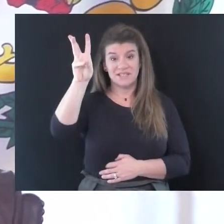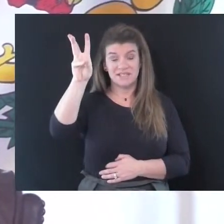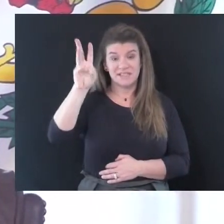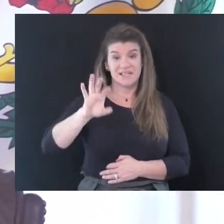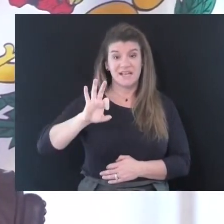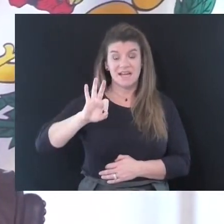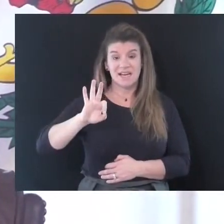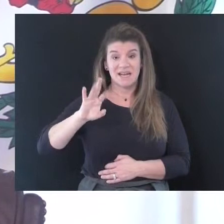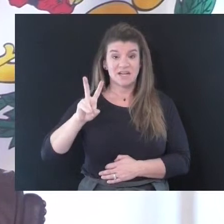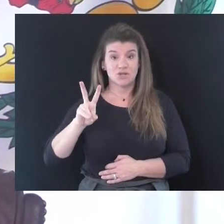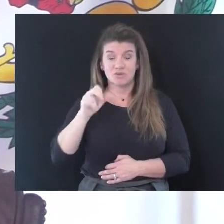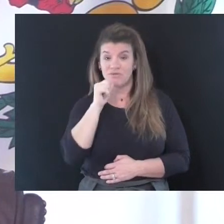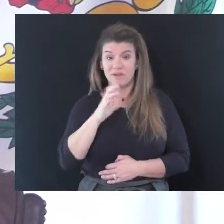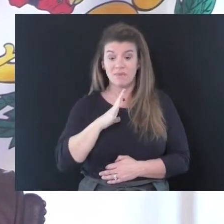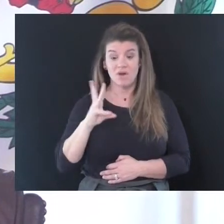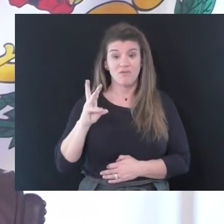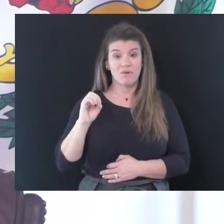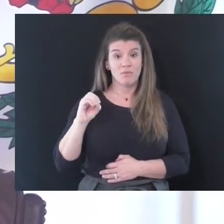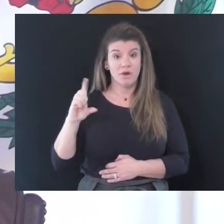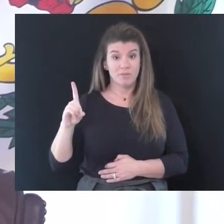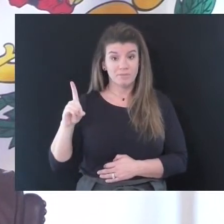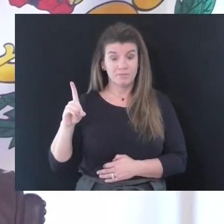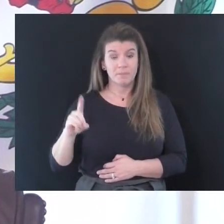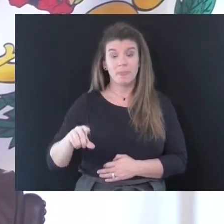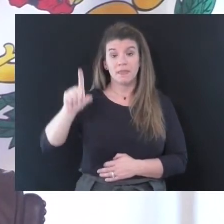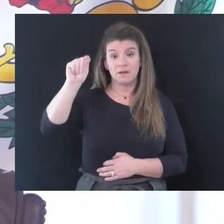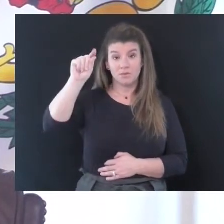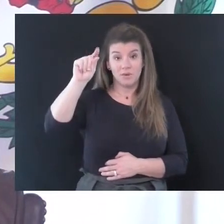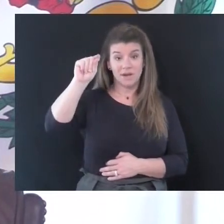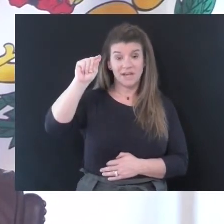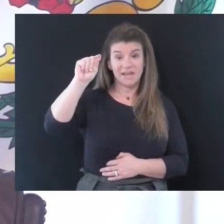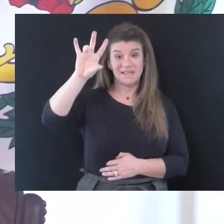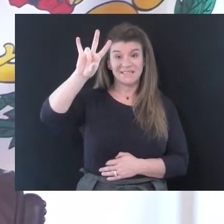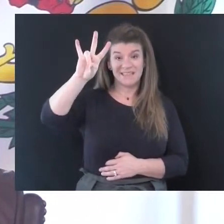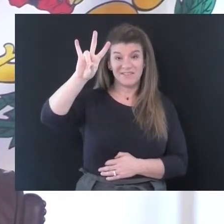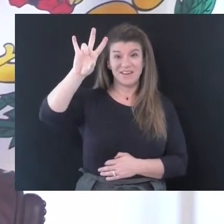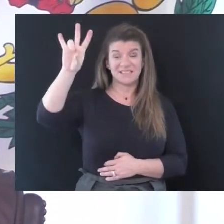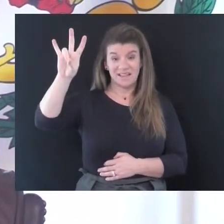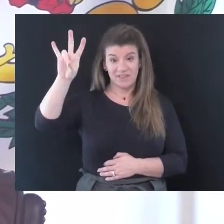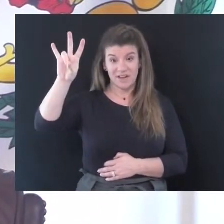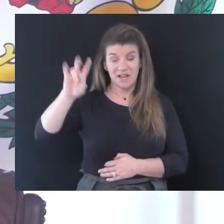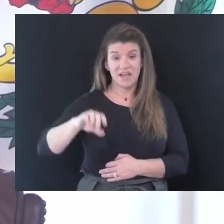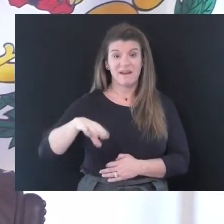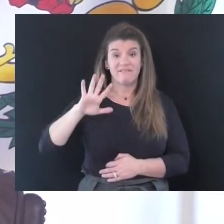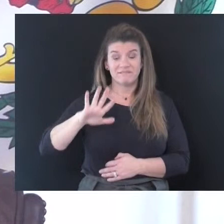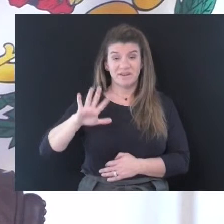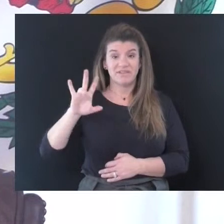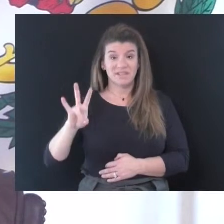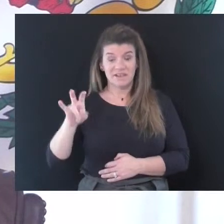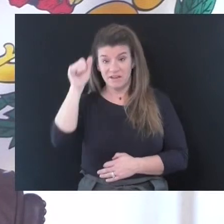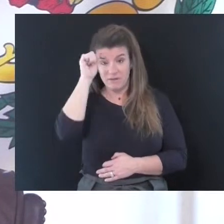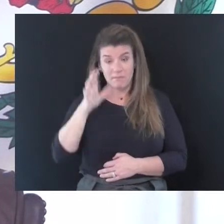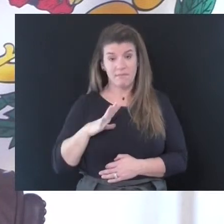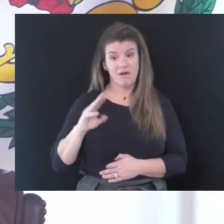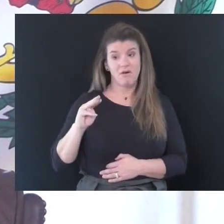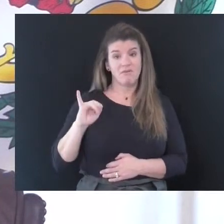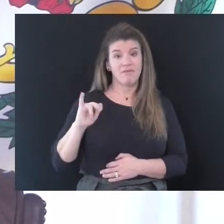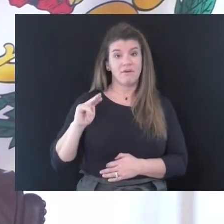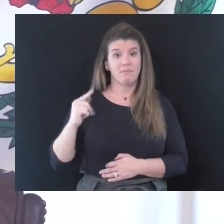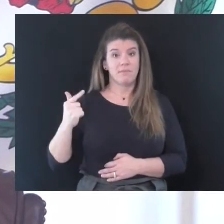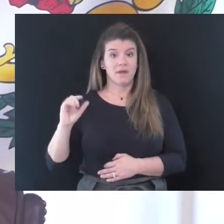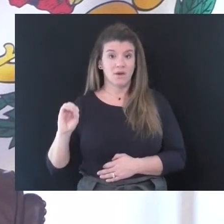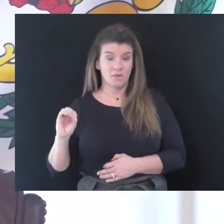a 92-year-old female from Wood County. Our 2077th death, a 57-year-old male from Mingo